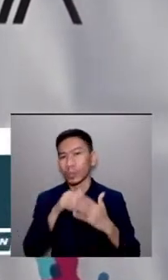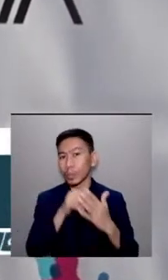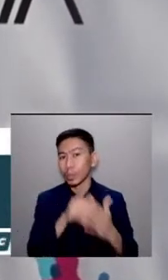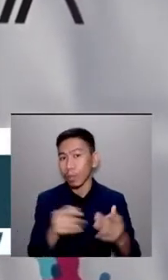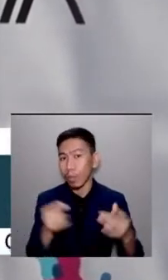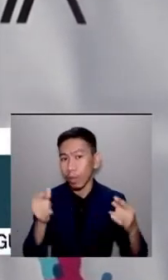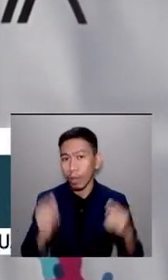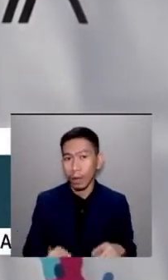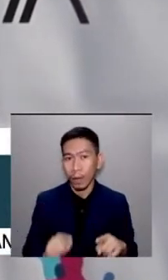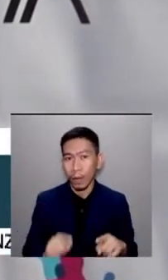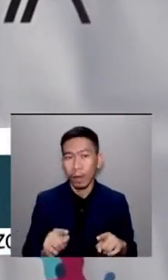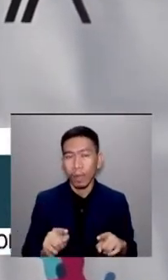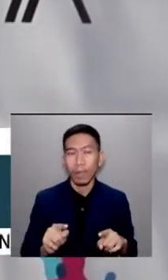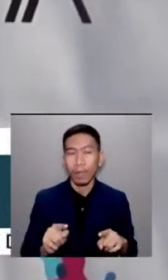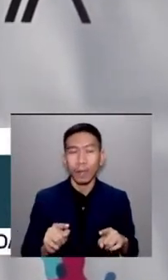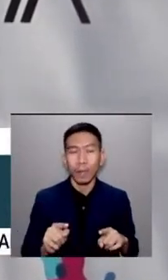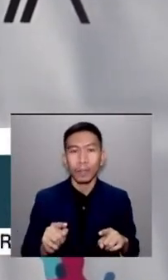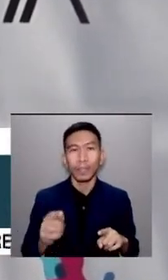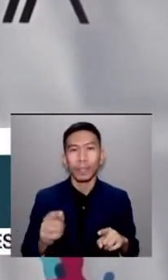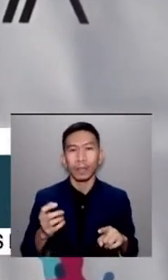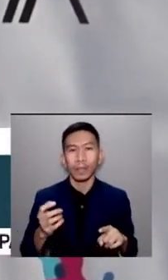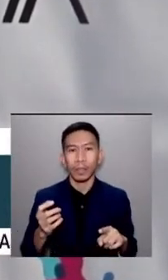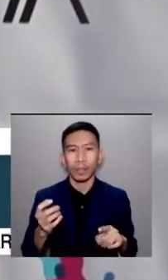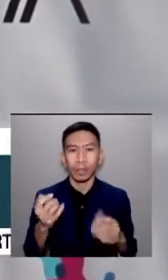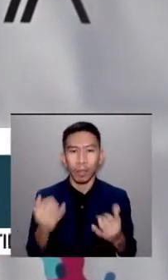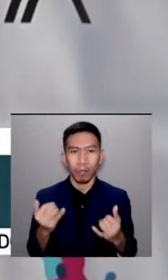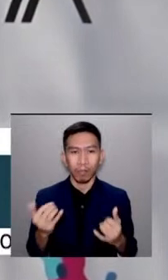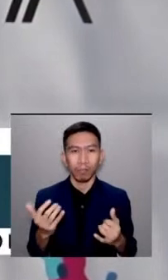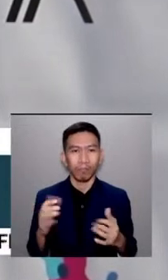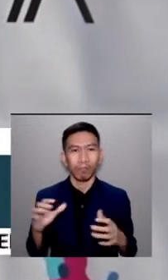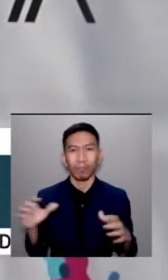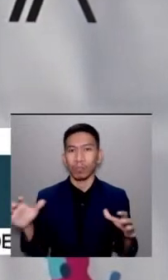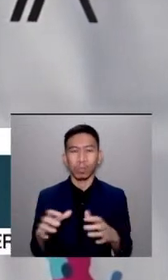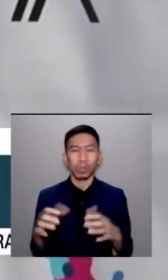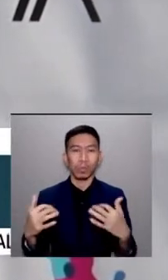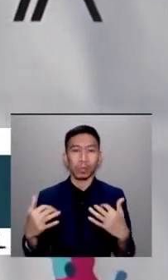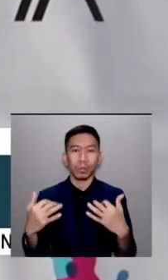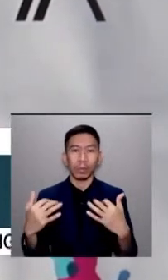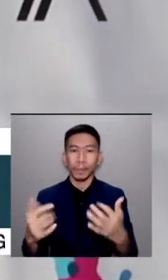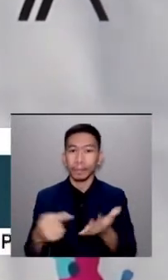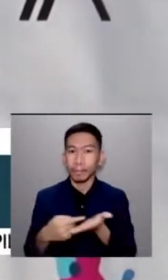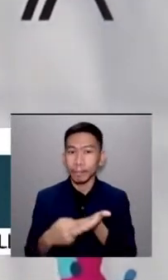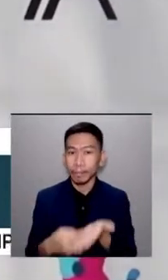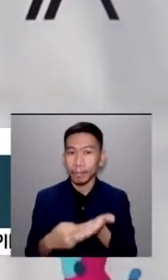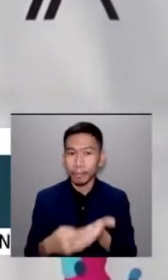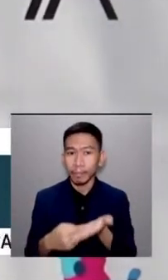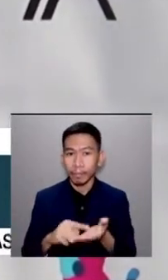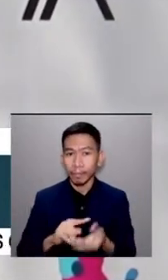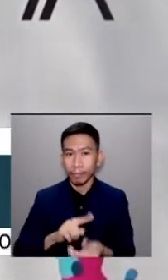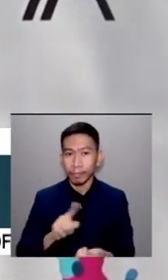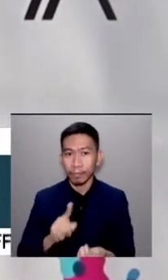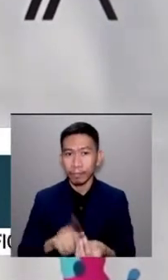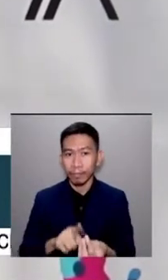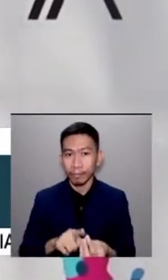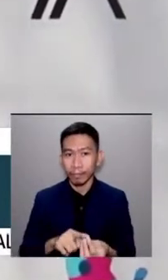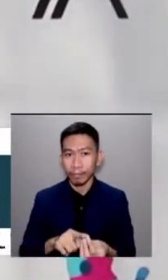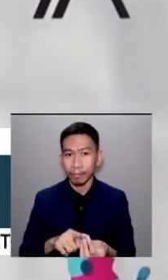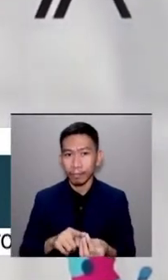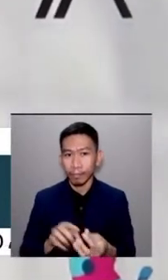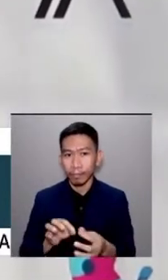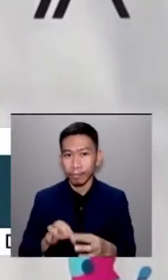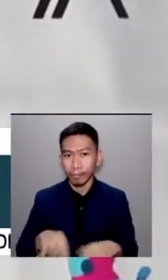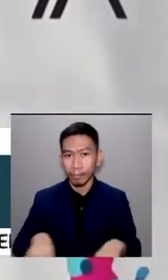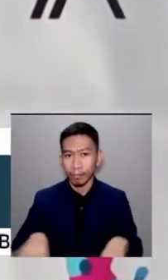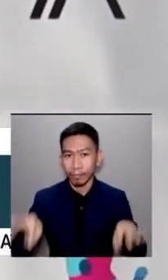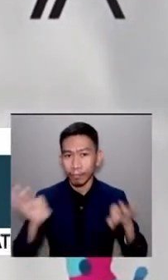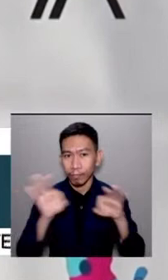tourism destination. Today we are here to discuss something that's more important than sports and even the Super